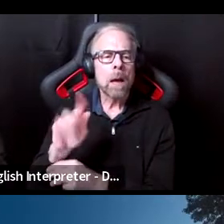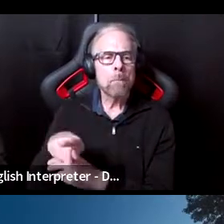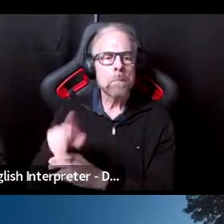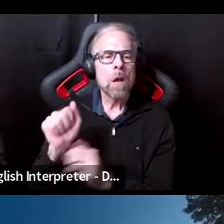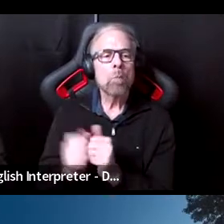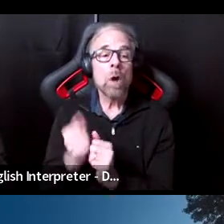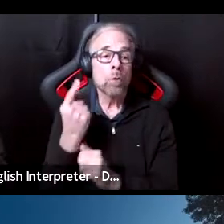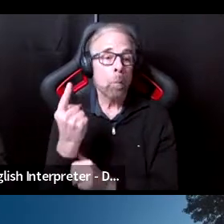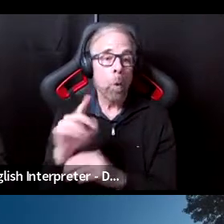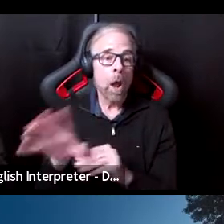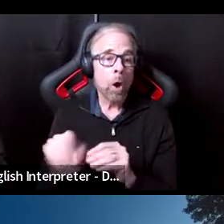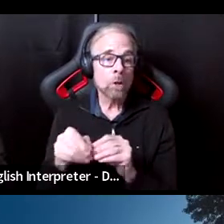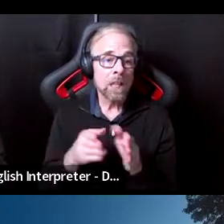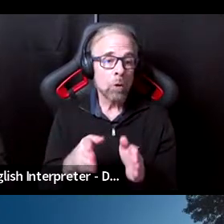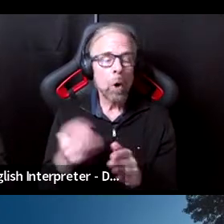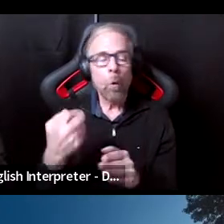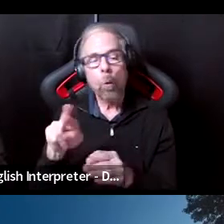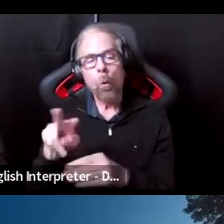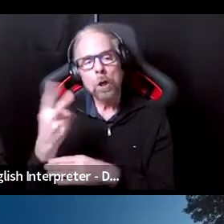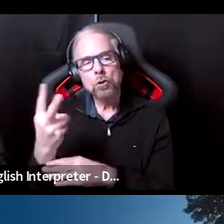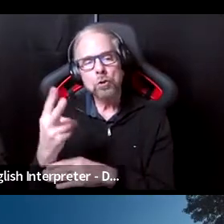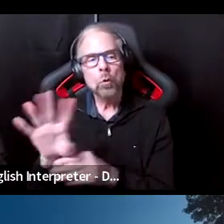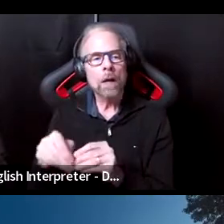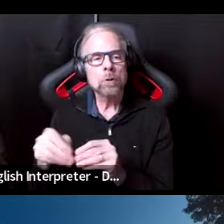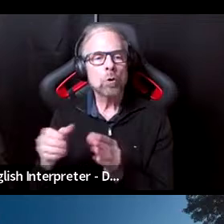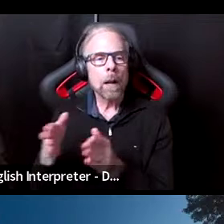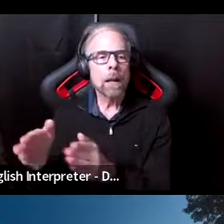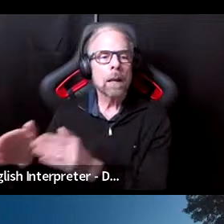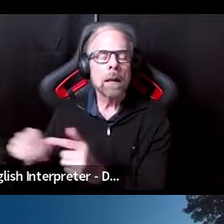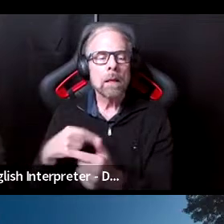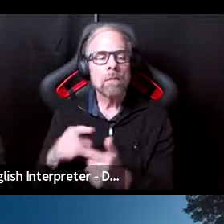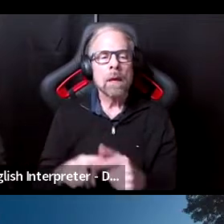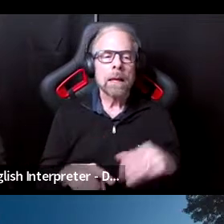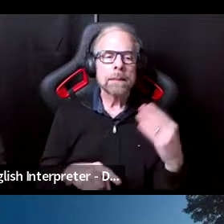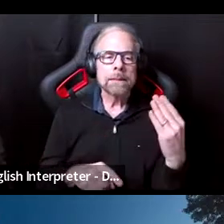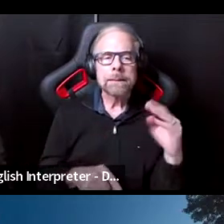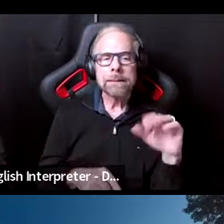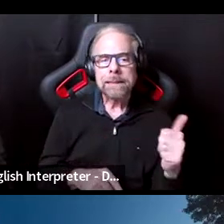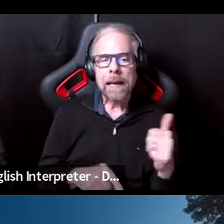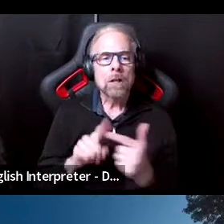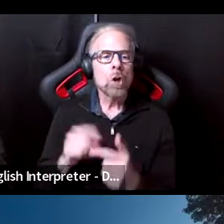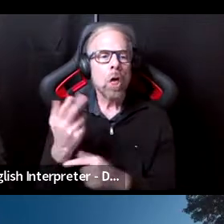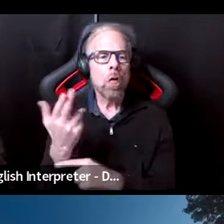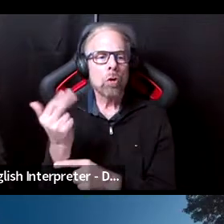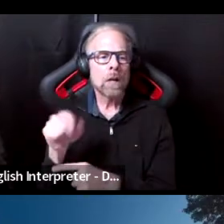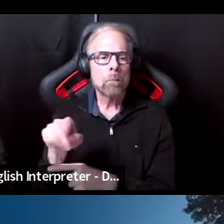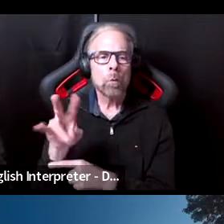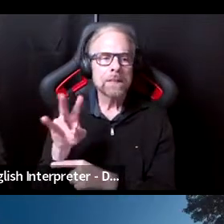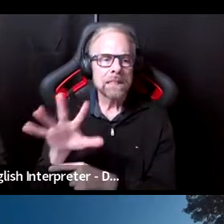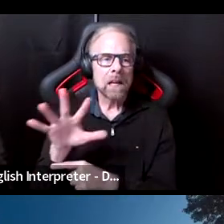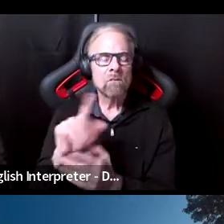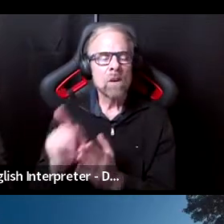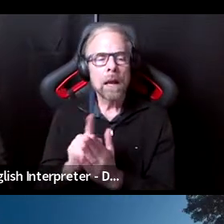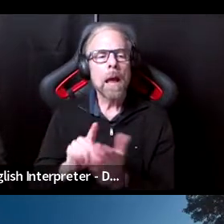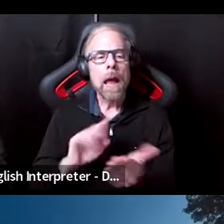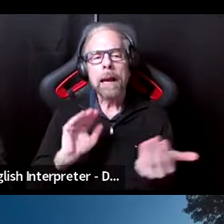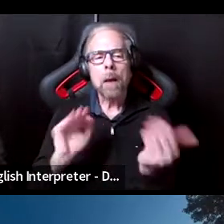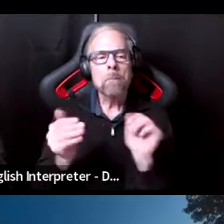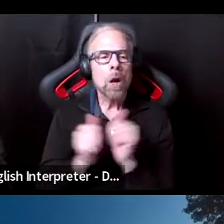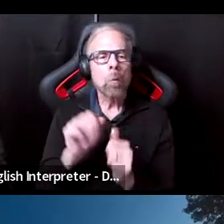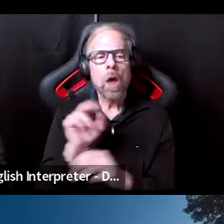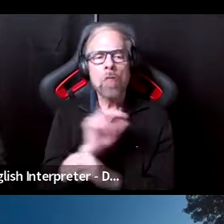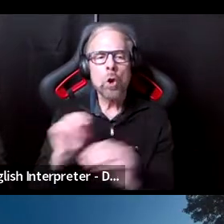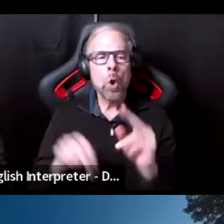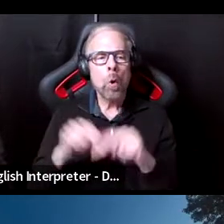two auxiliary lanes would be between about 10.5 to 13.75 hours compared to the no build condition, which is